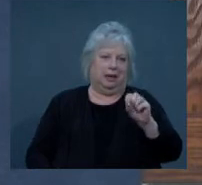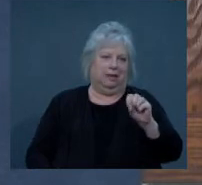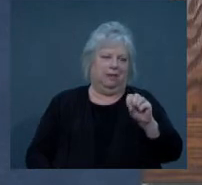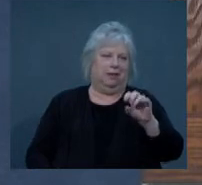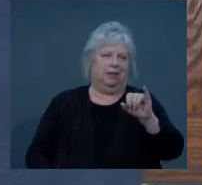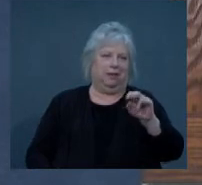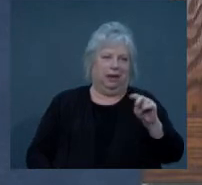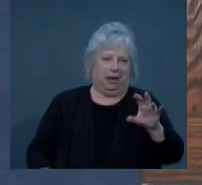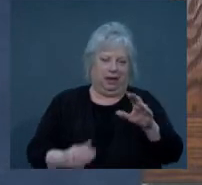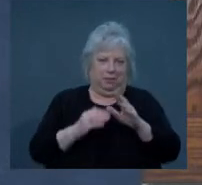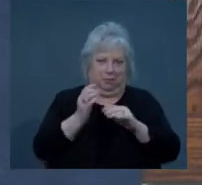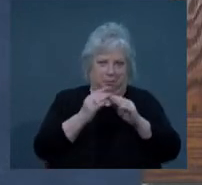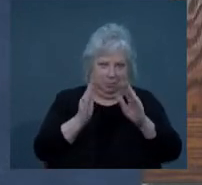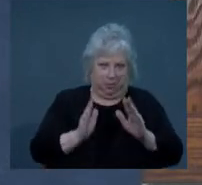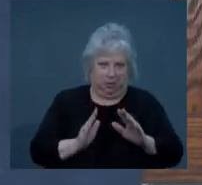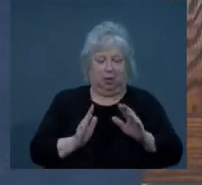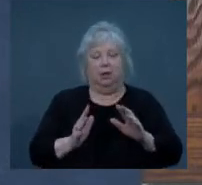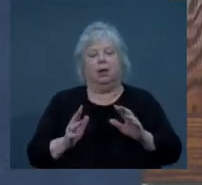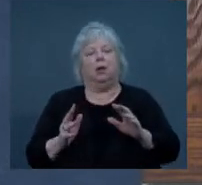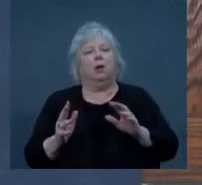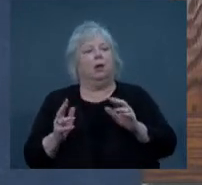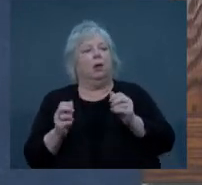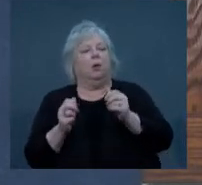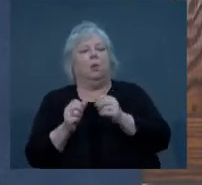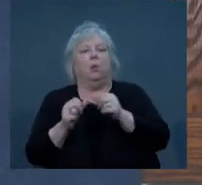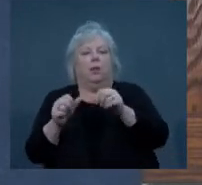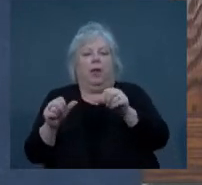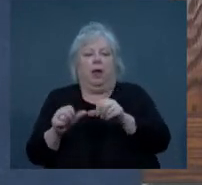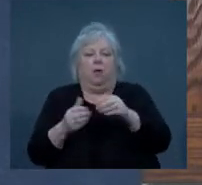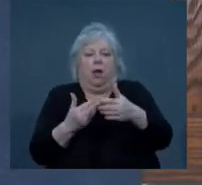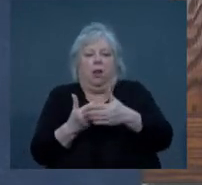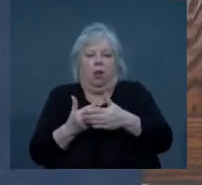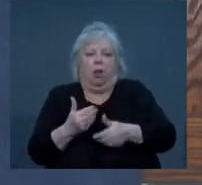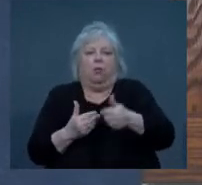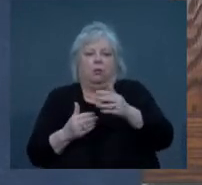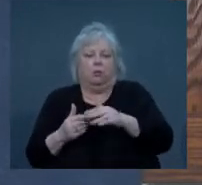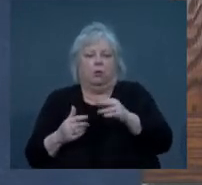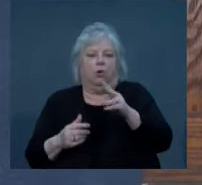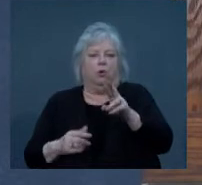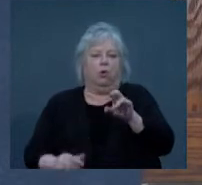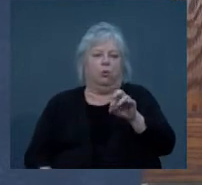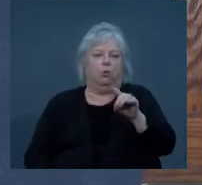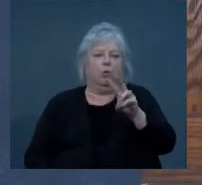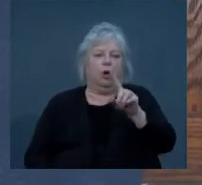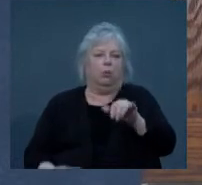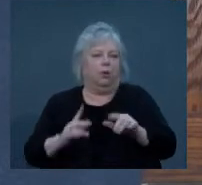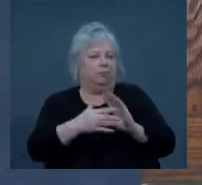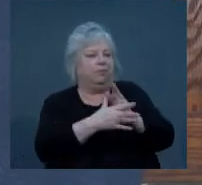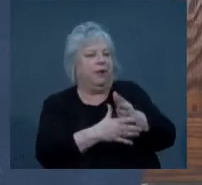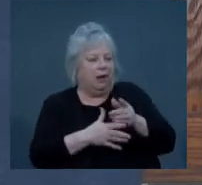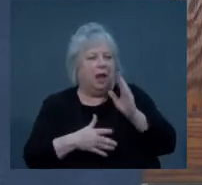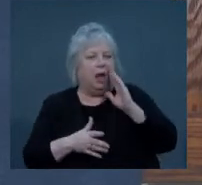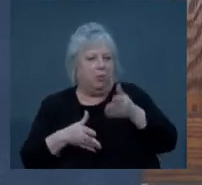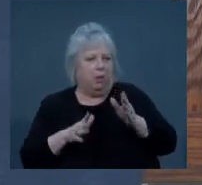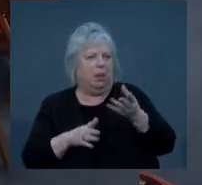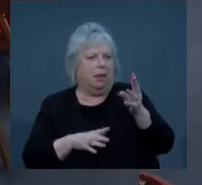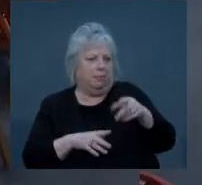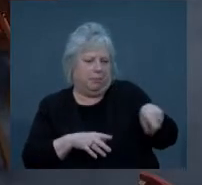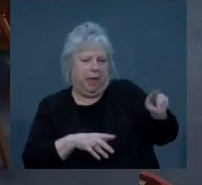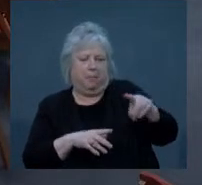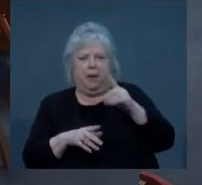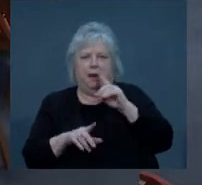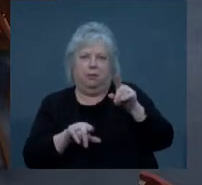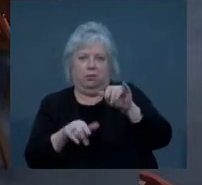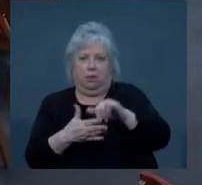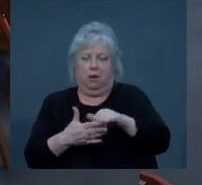with areas closer along Broadway, and enable everybody to And have. I'll let them answer that, but my